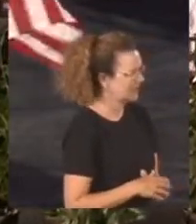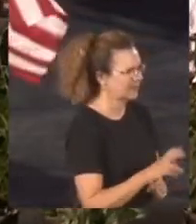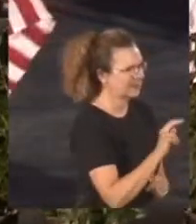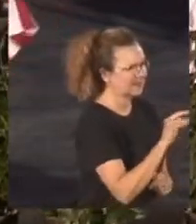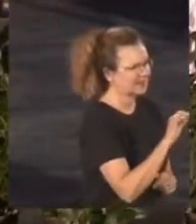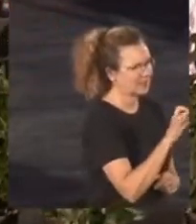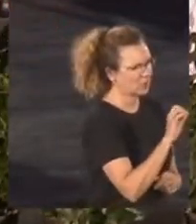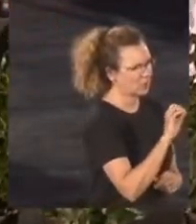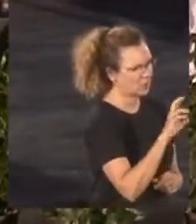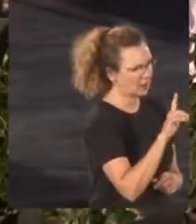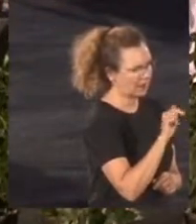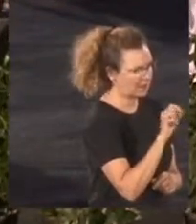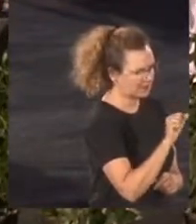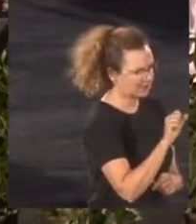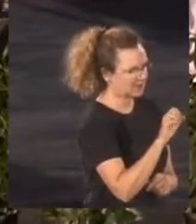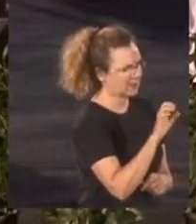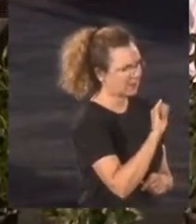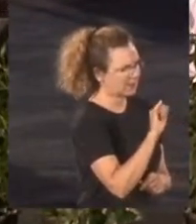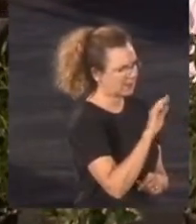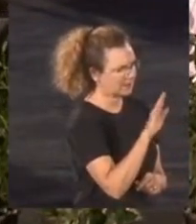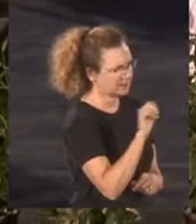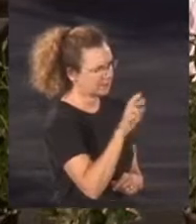Nicholas F. Ibarra.